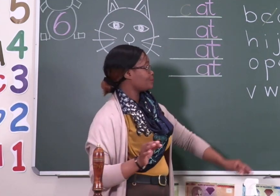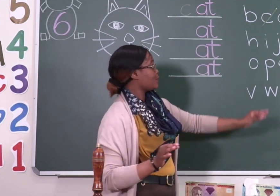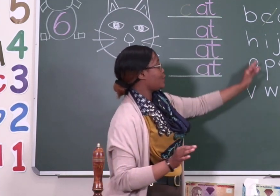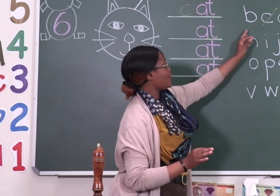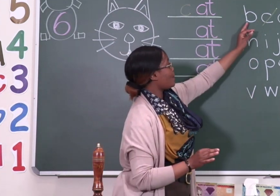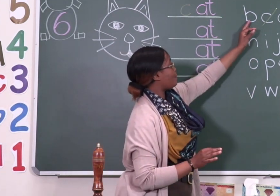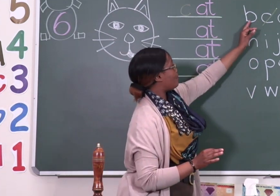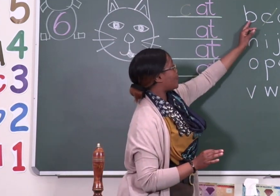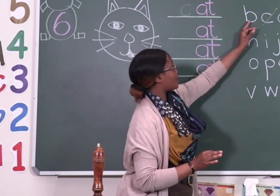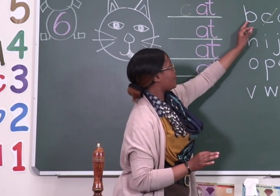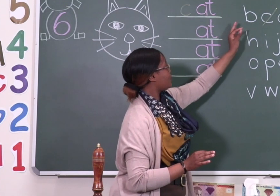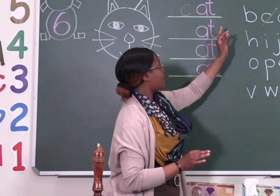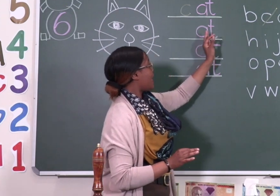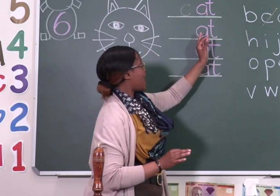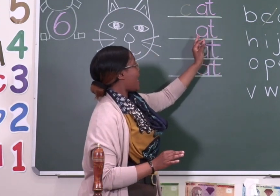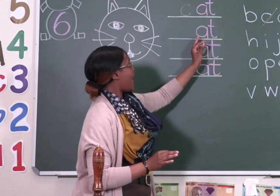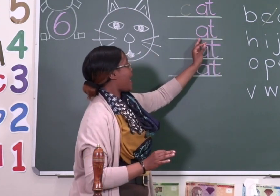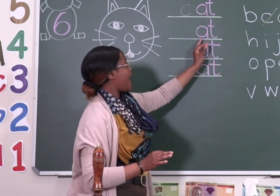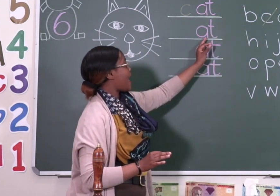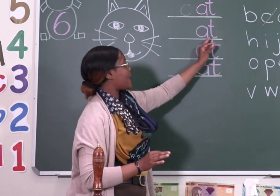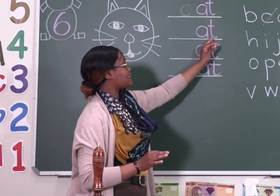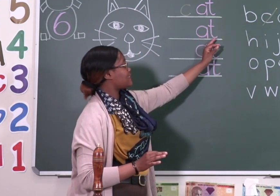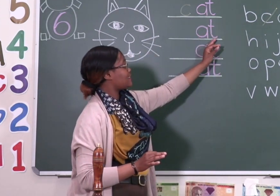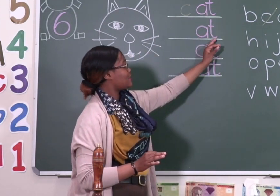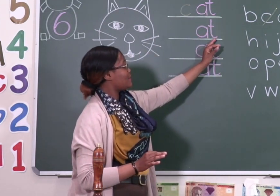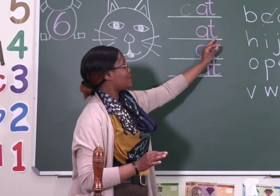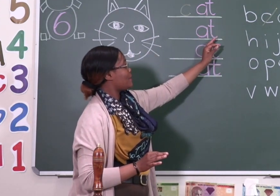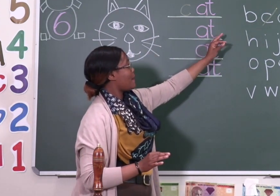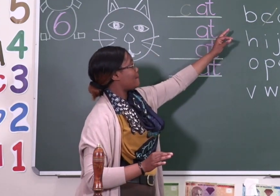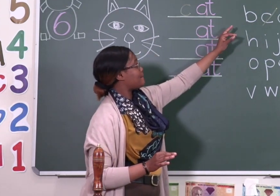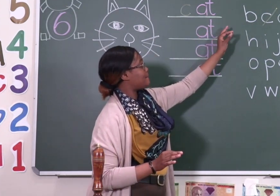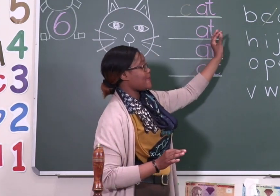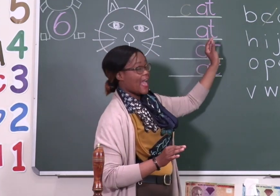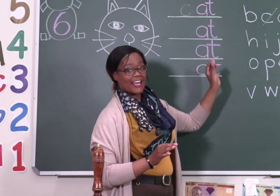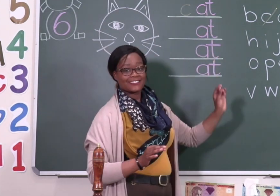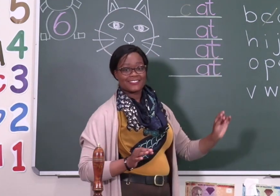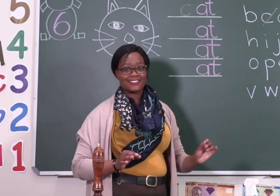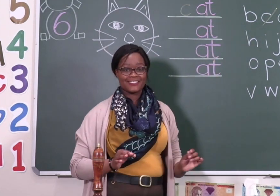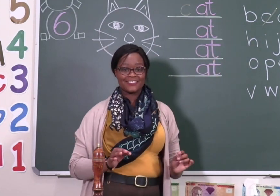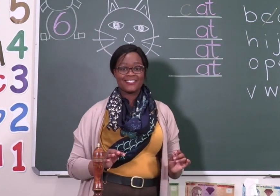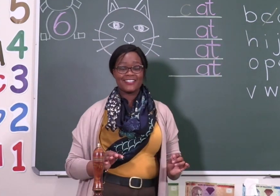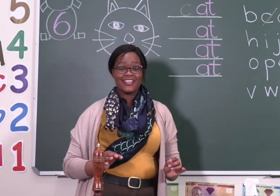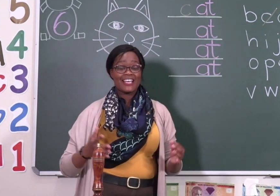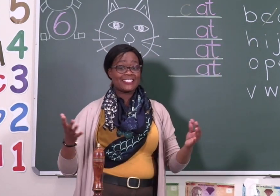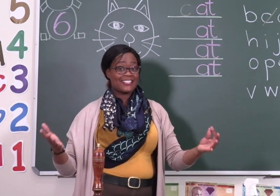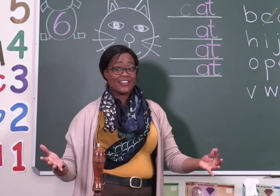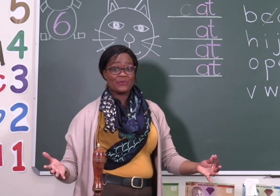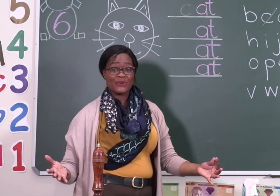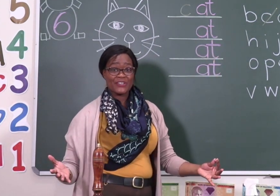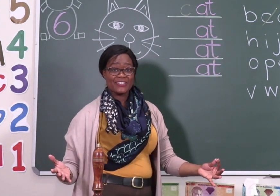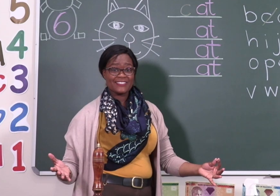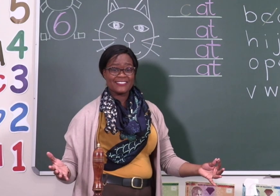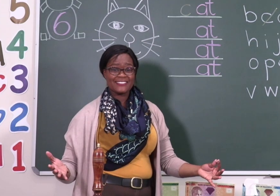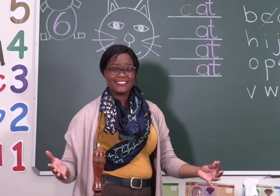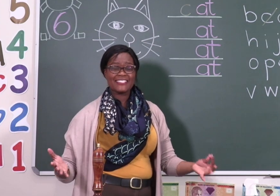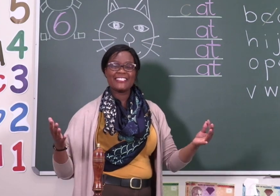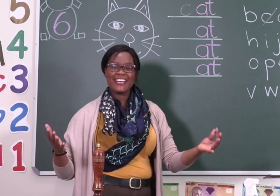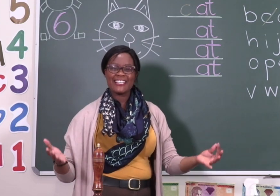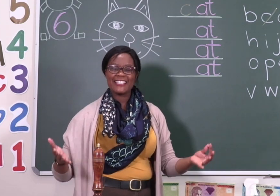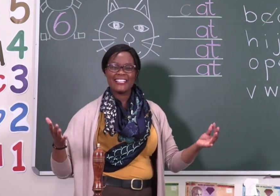work. B. At. Bat. Is that a word?